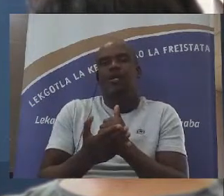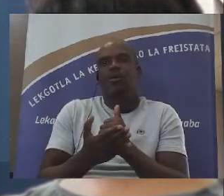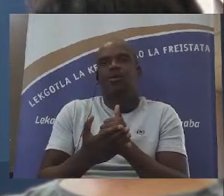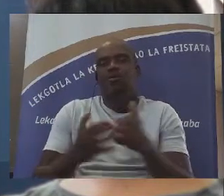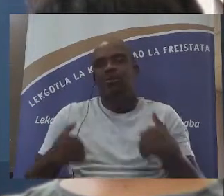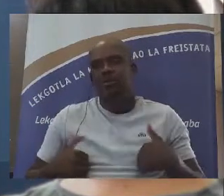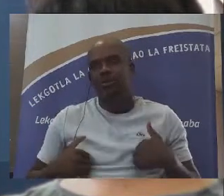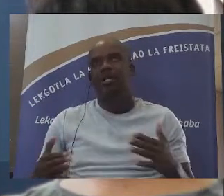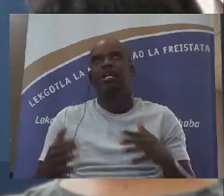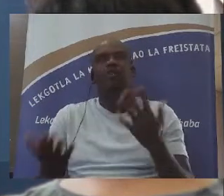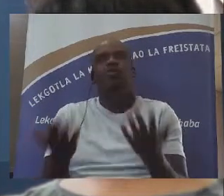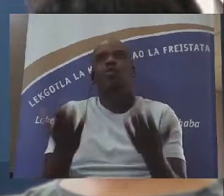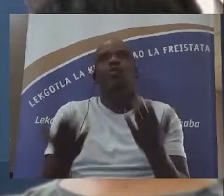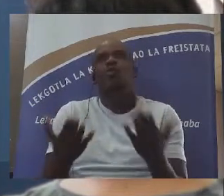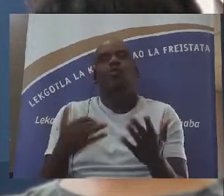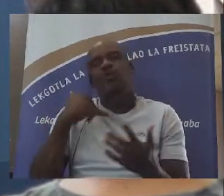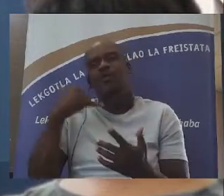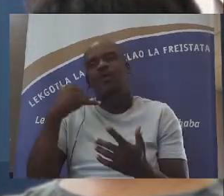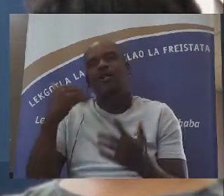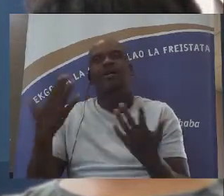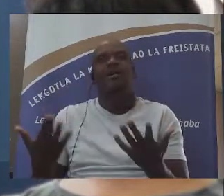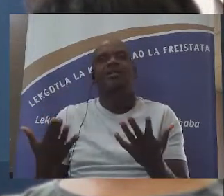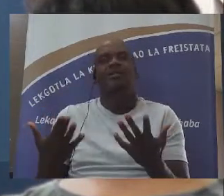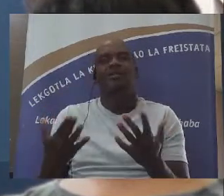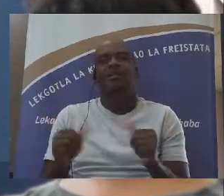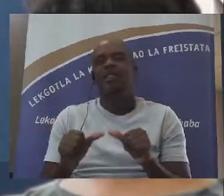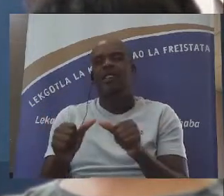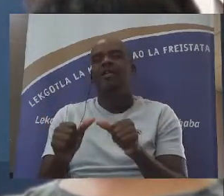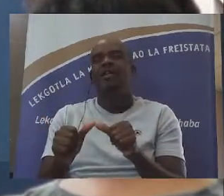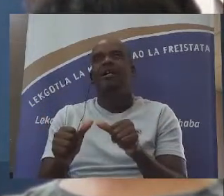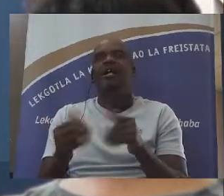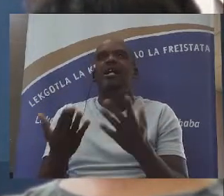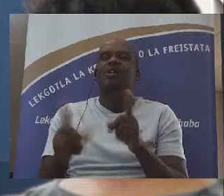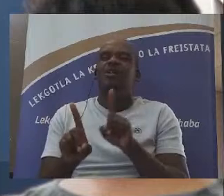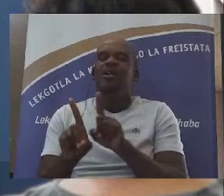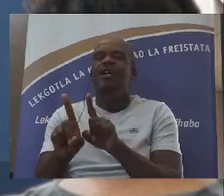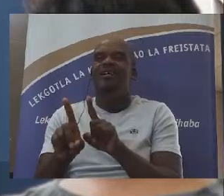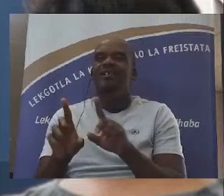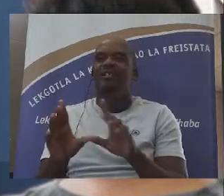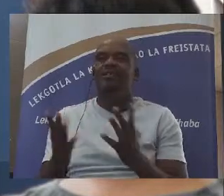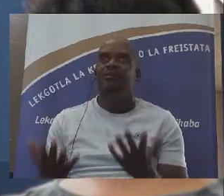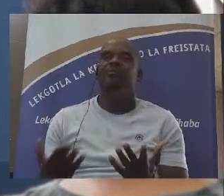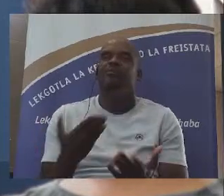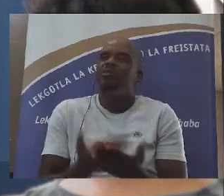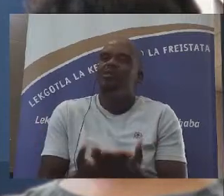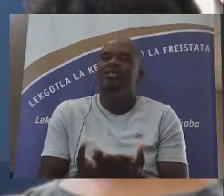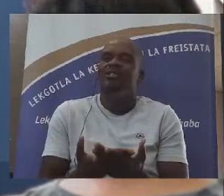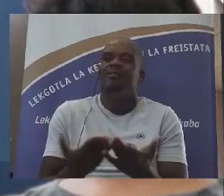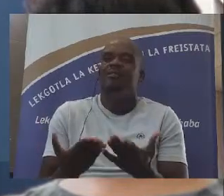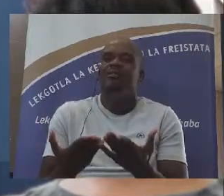contact details or the process which you must follow so that you can.